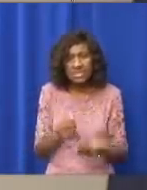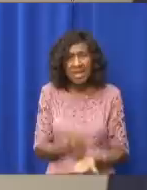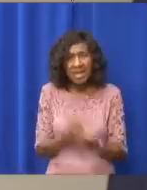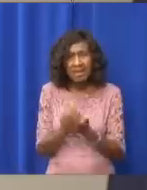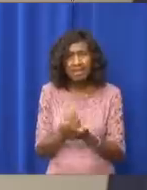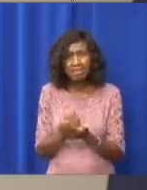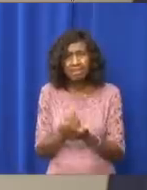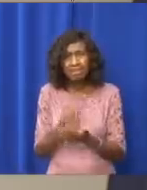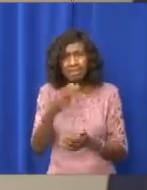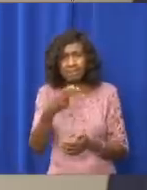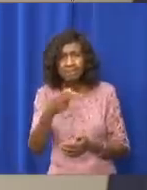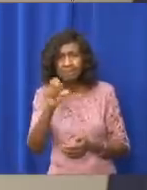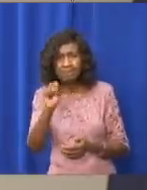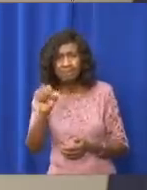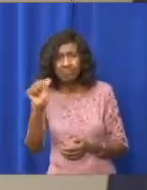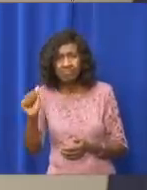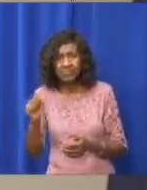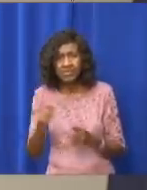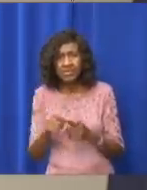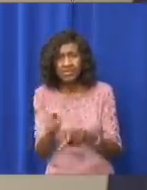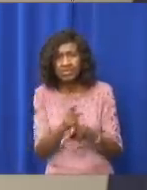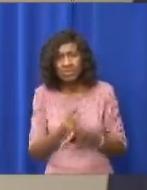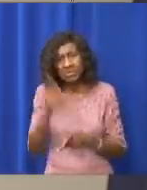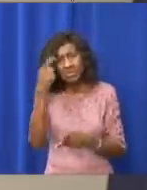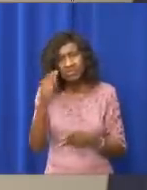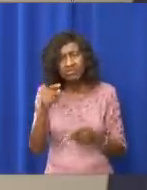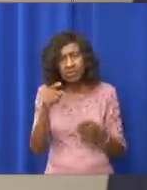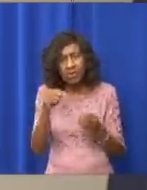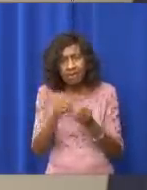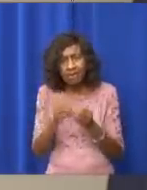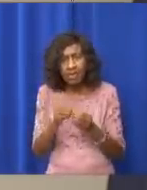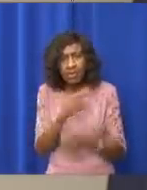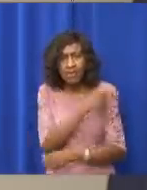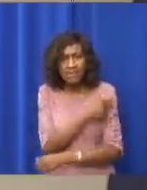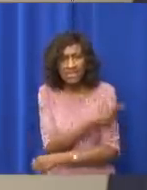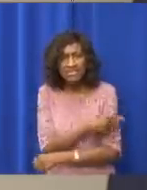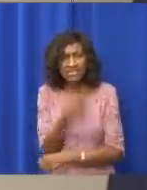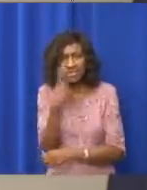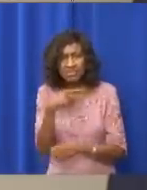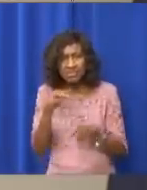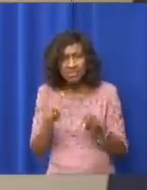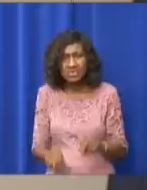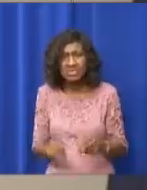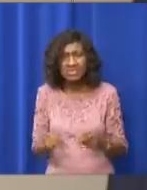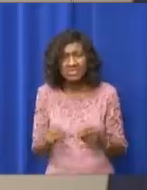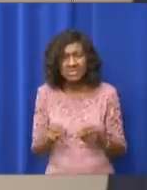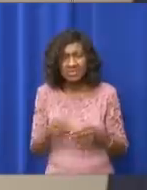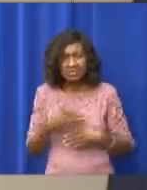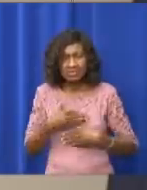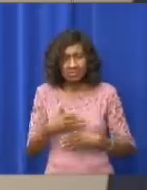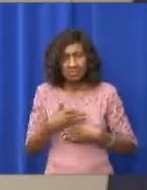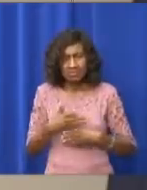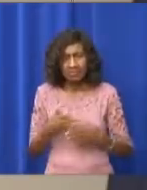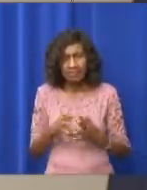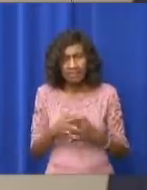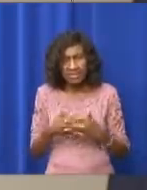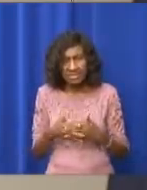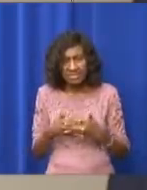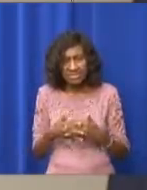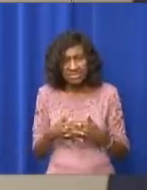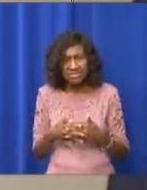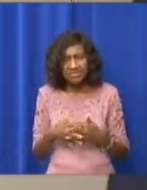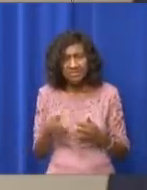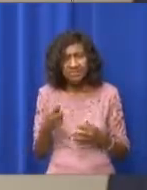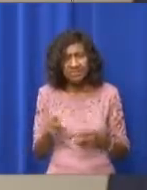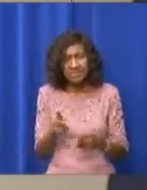for more ventilated patients and those requiring critical care services if necessary. The Caring for